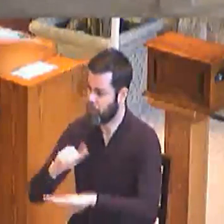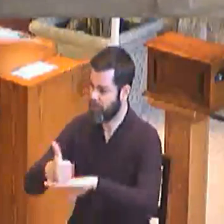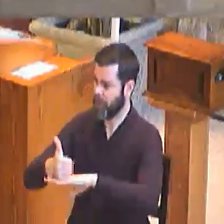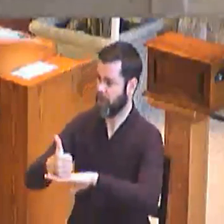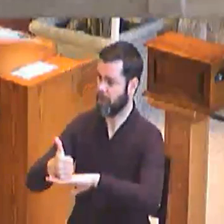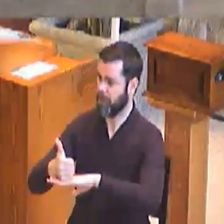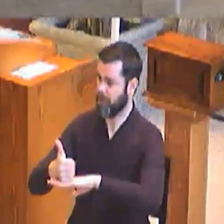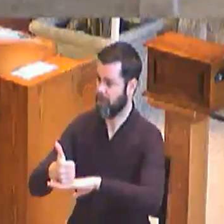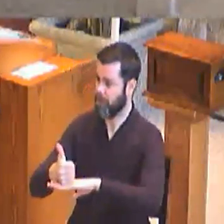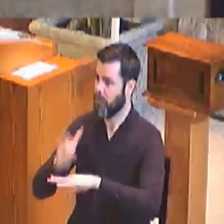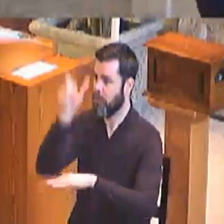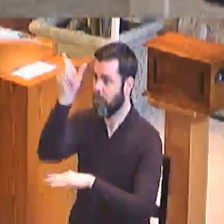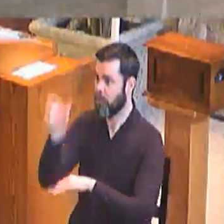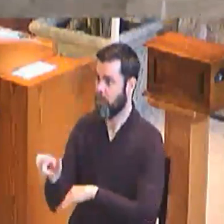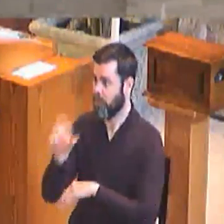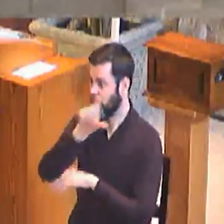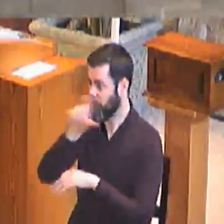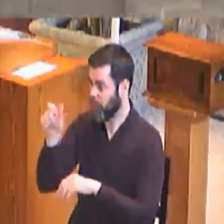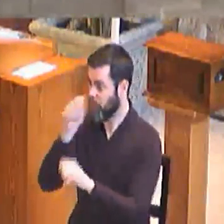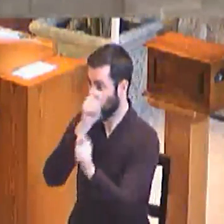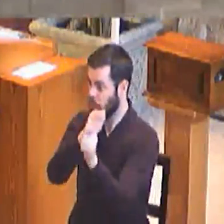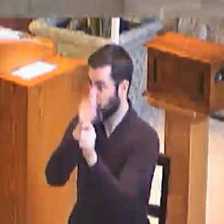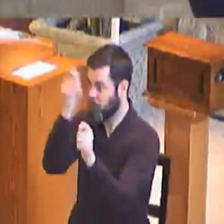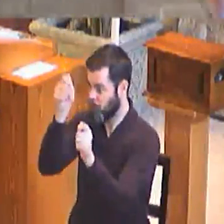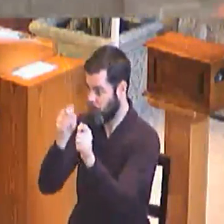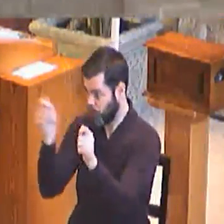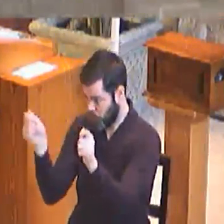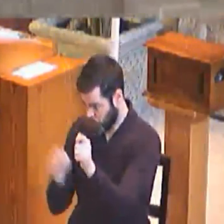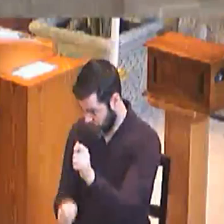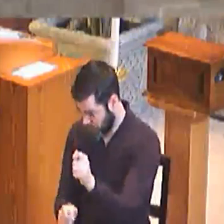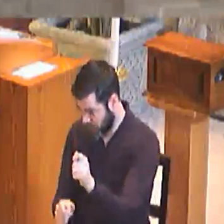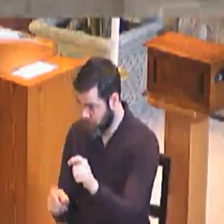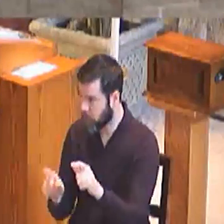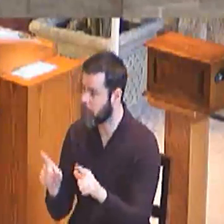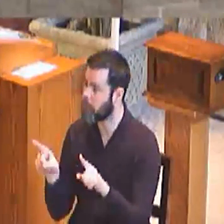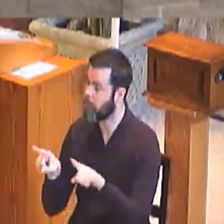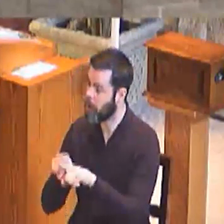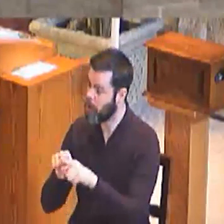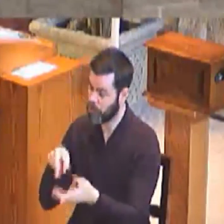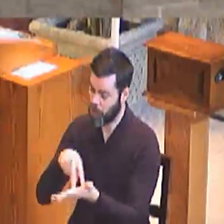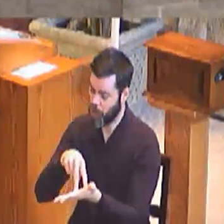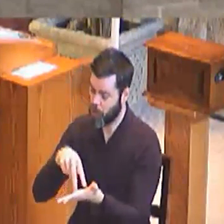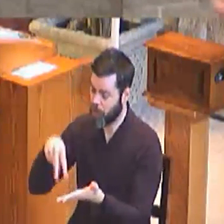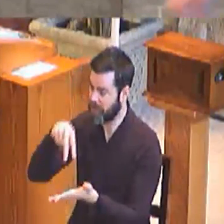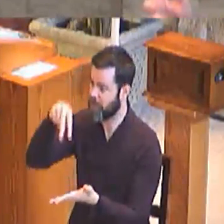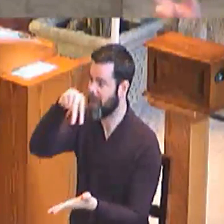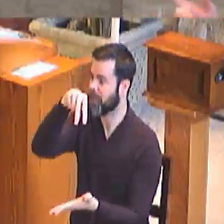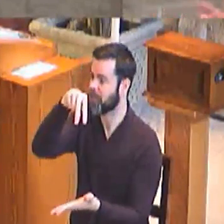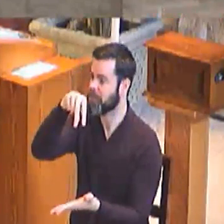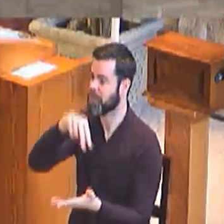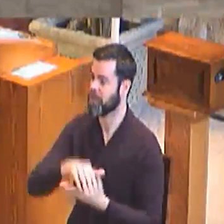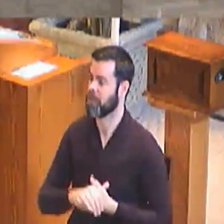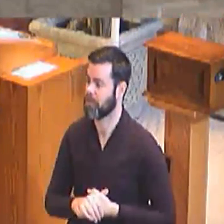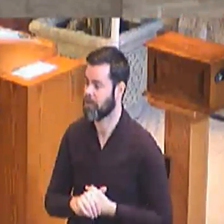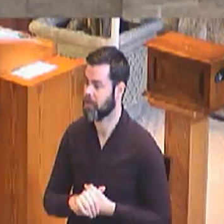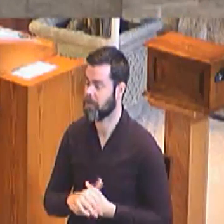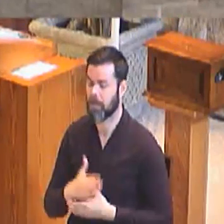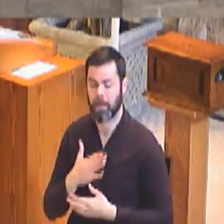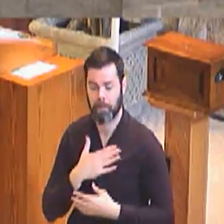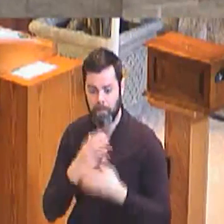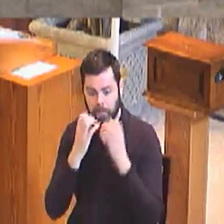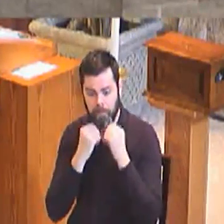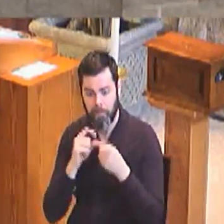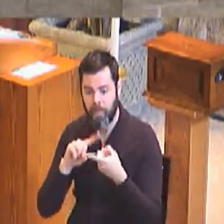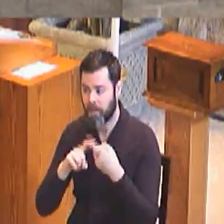the crucifixion, but also a glorious resurrection. That, my friends,